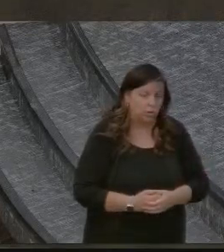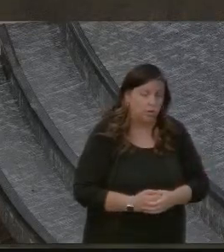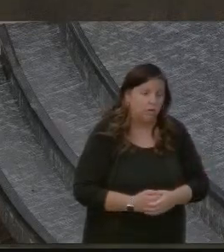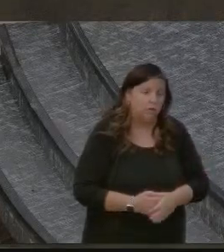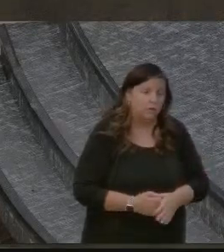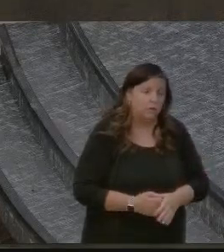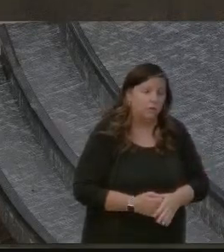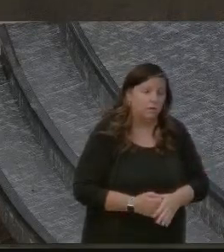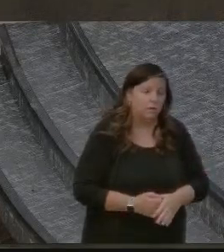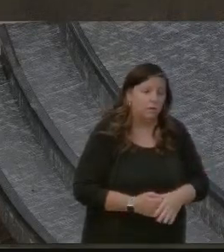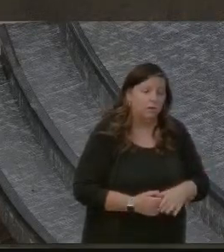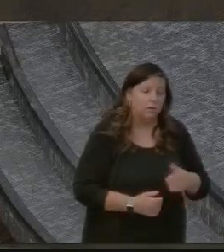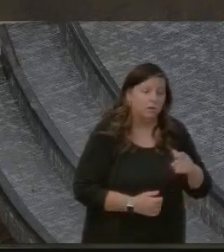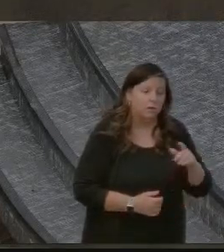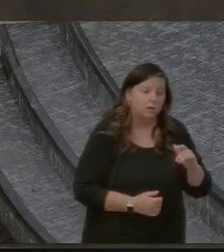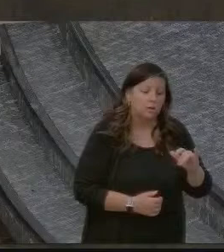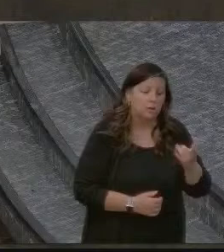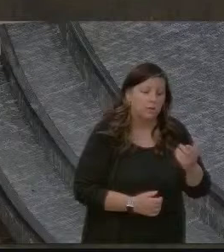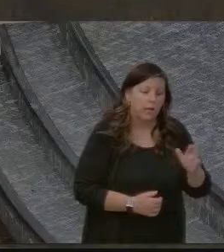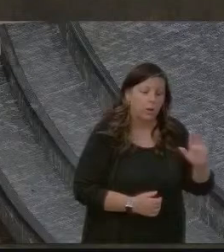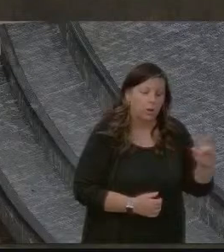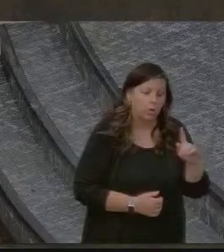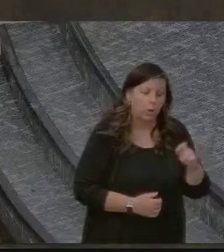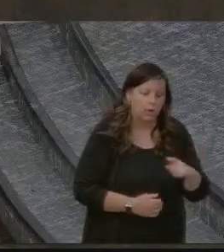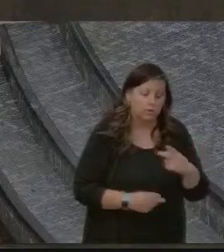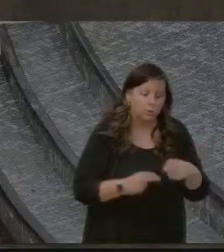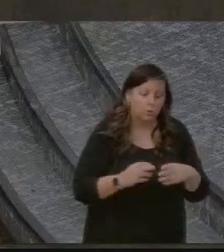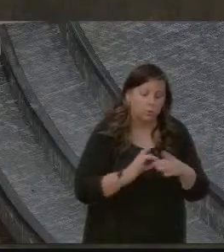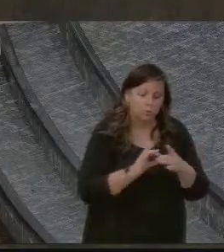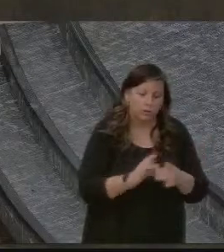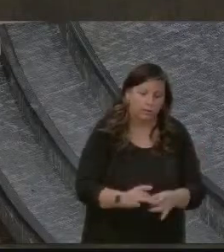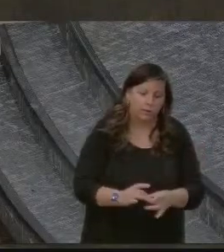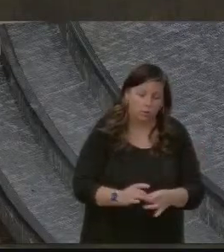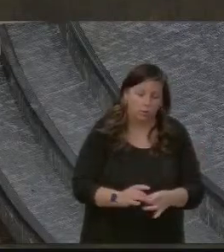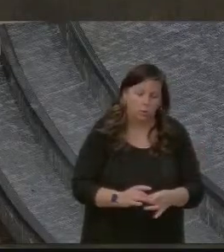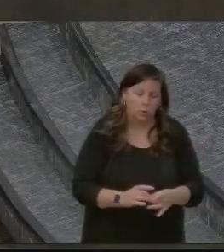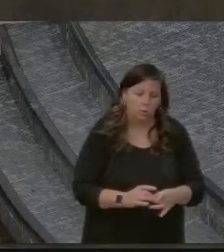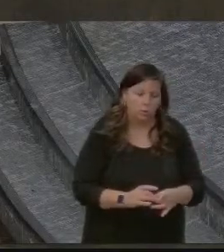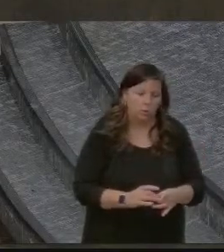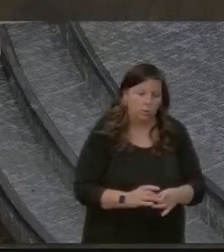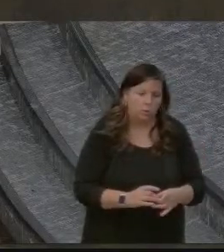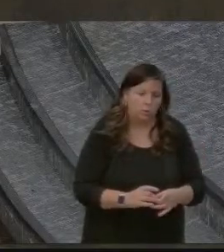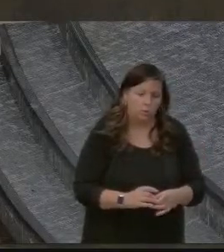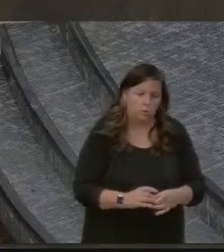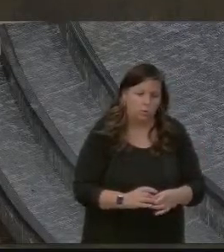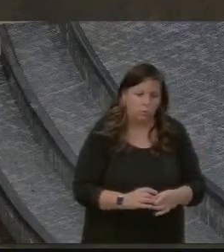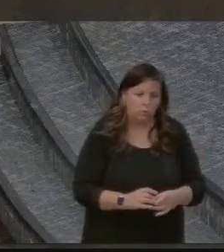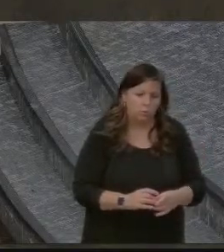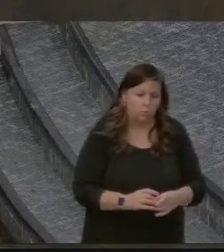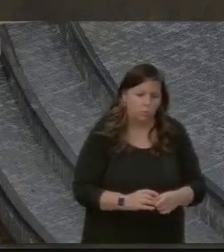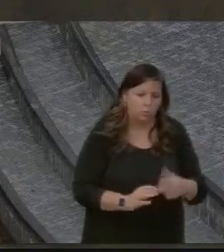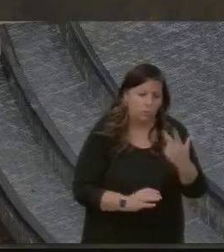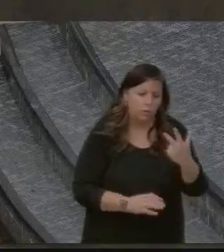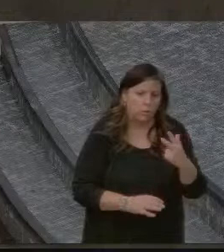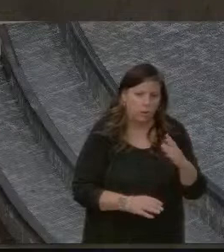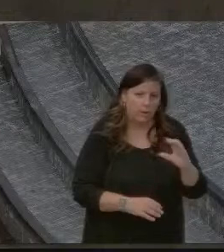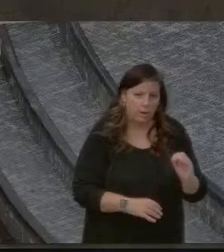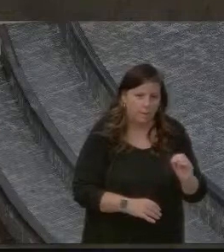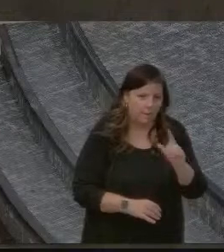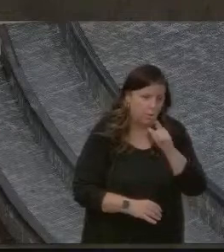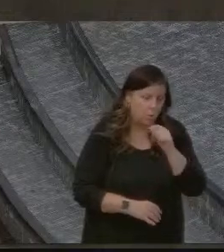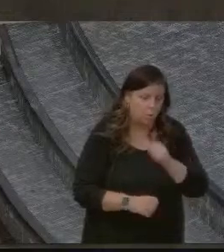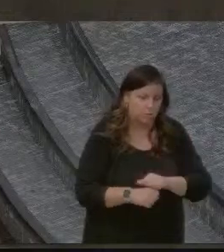presented from Dr. Yeager was around that one of the three companies that submitted it was local and wanted to know